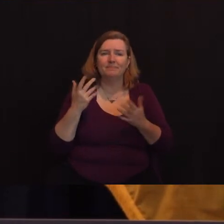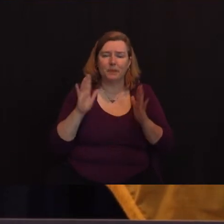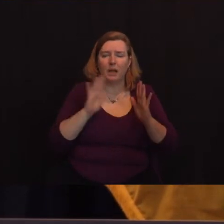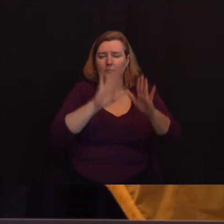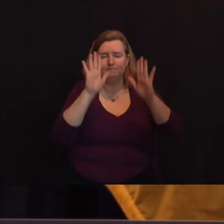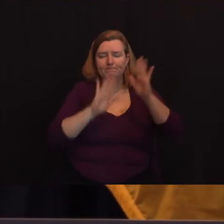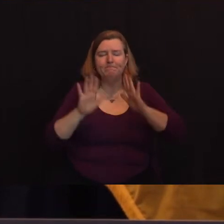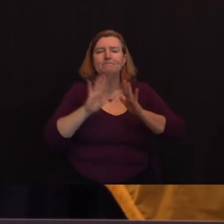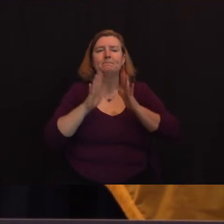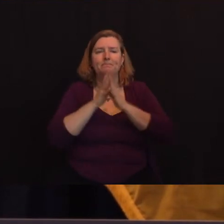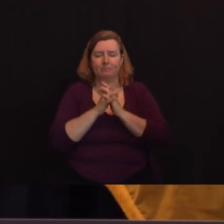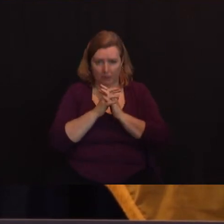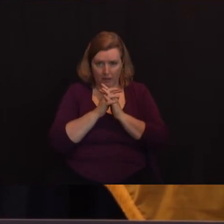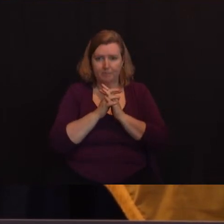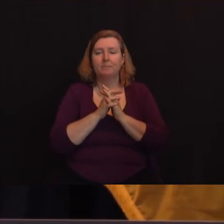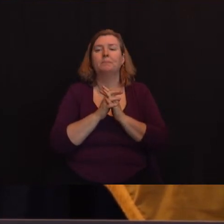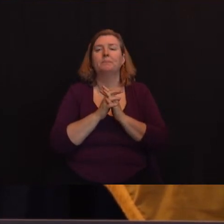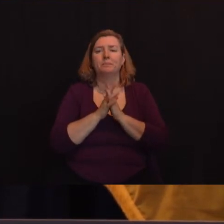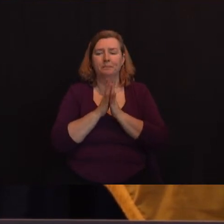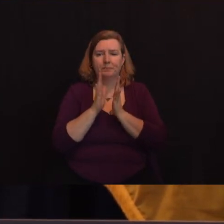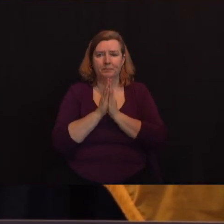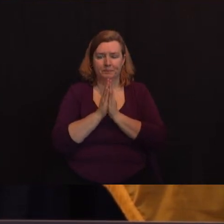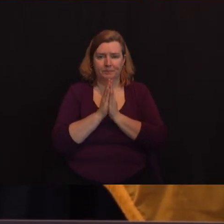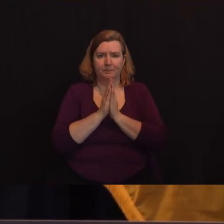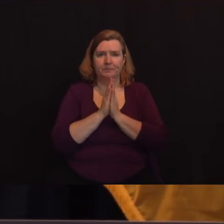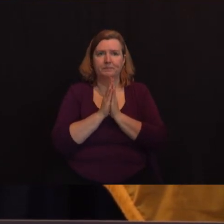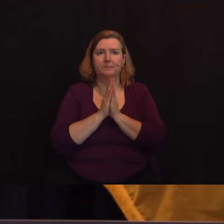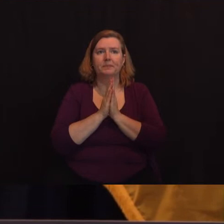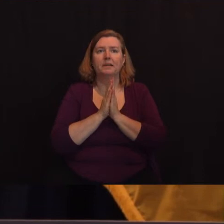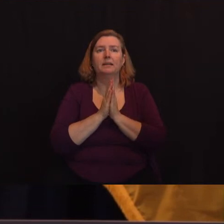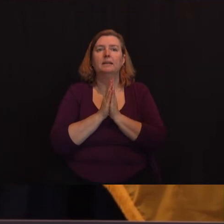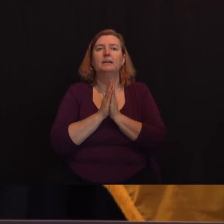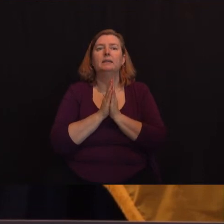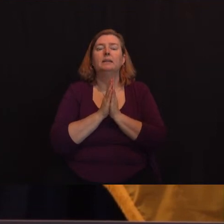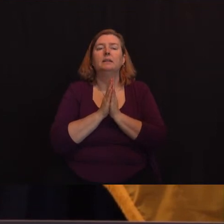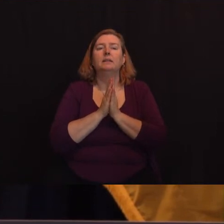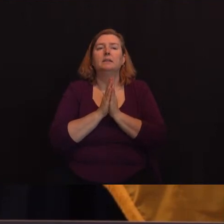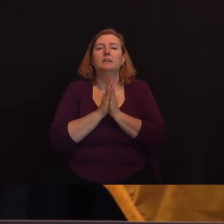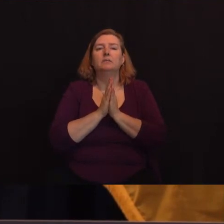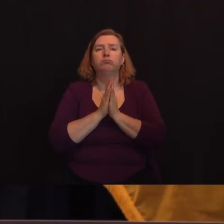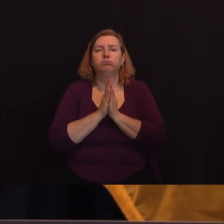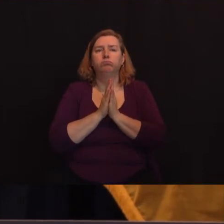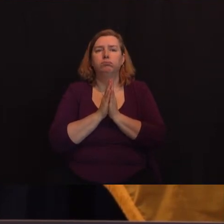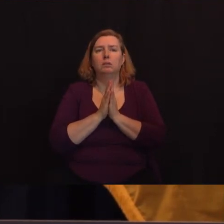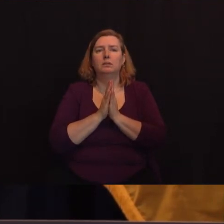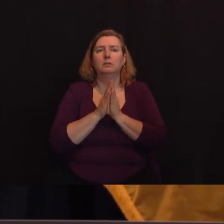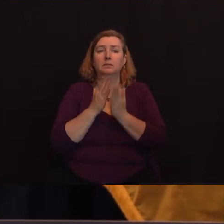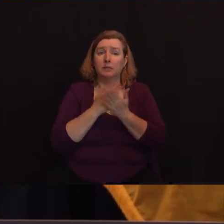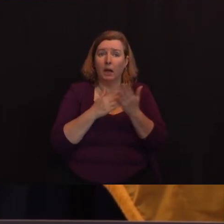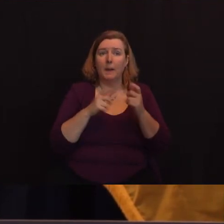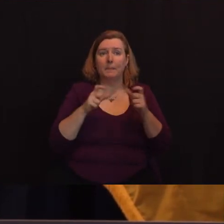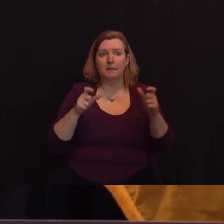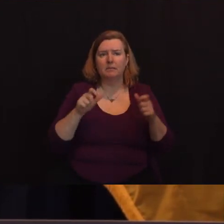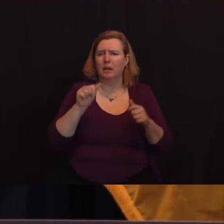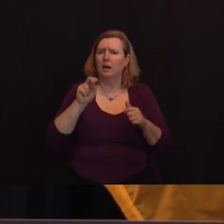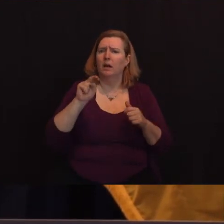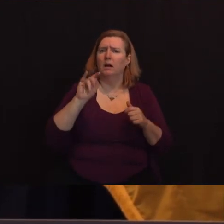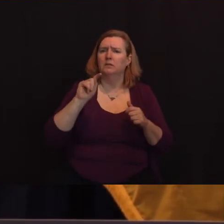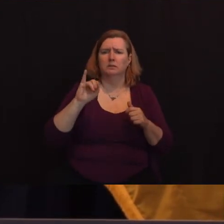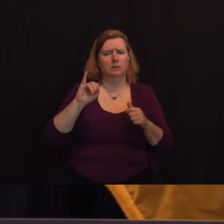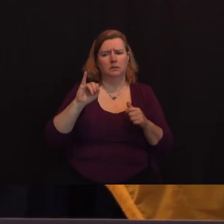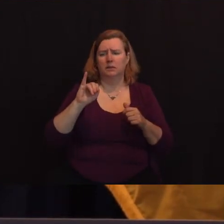crowd that we ever thought was going to be the nut that we could crack, is there's some amount of anti-vax block of